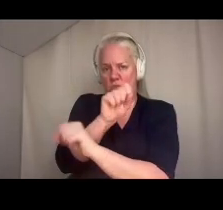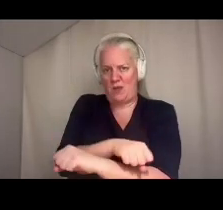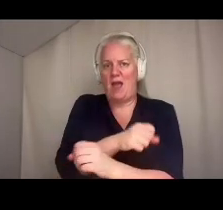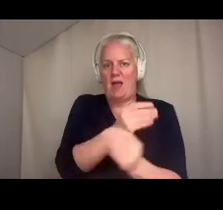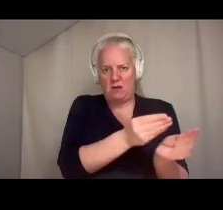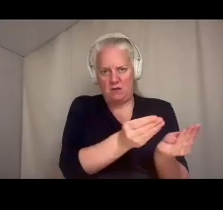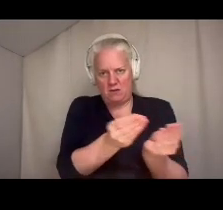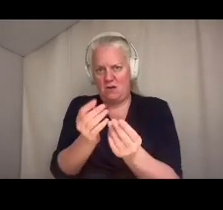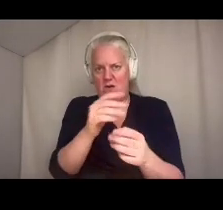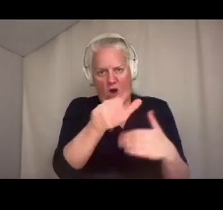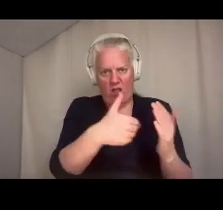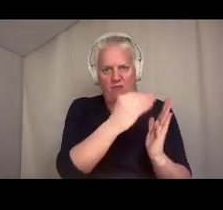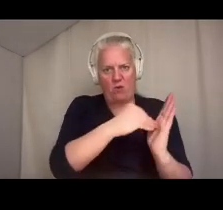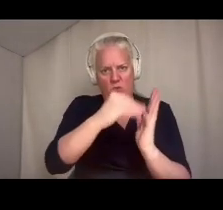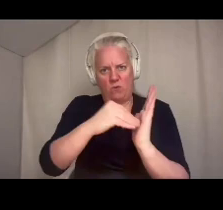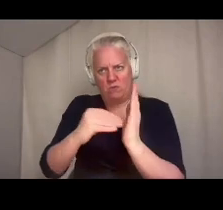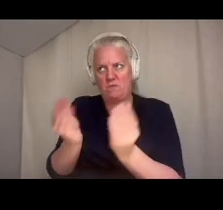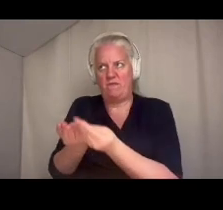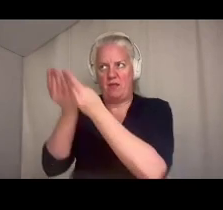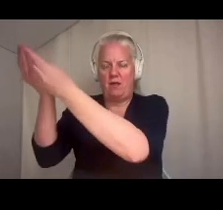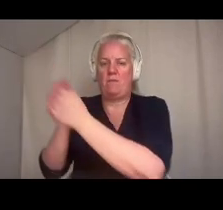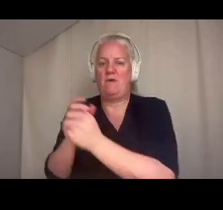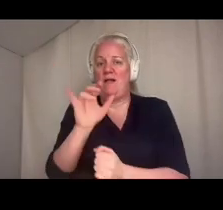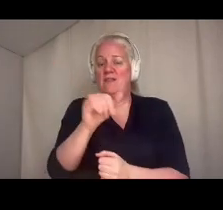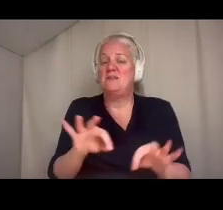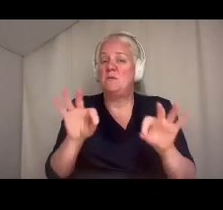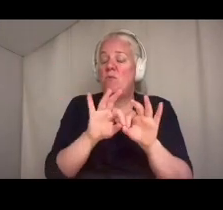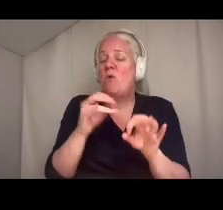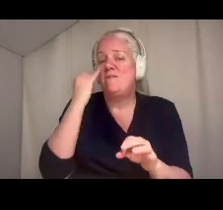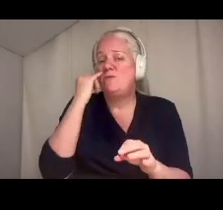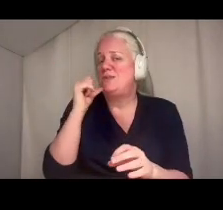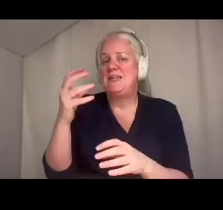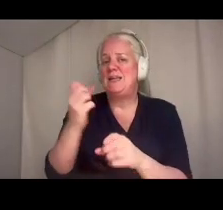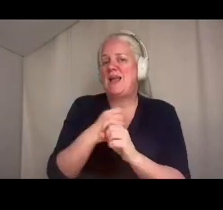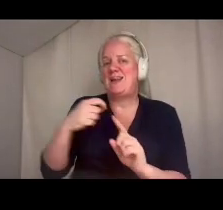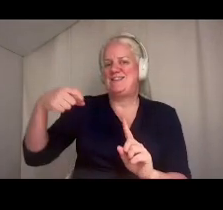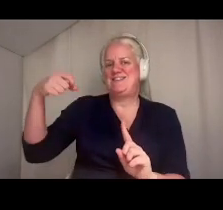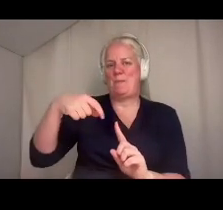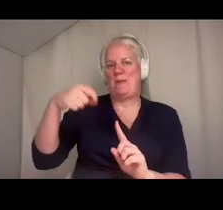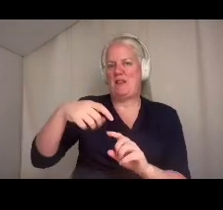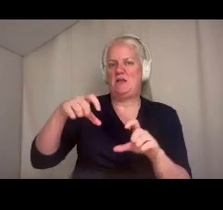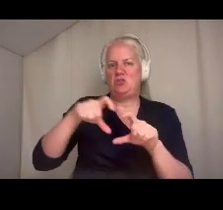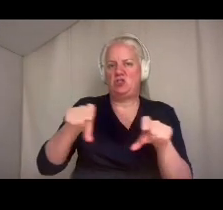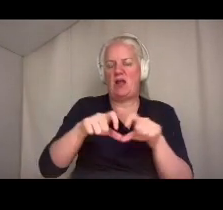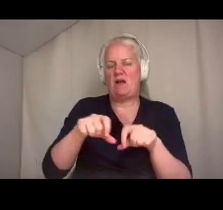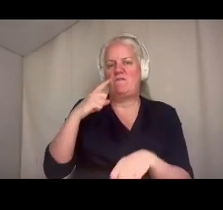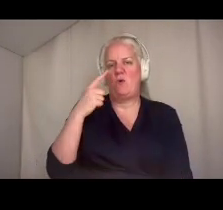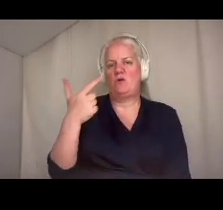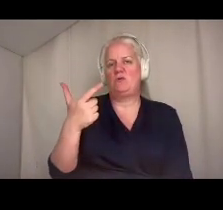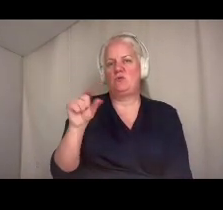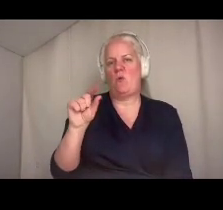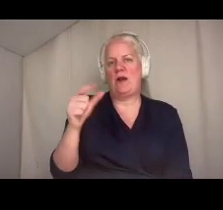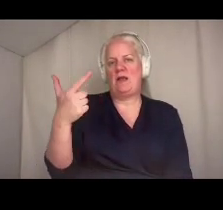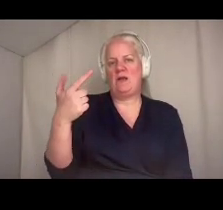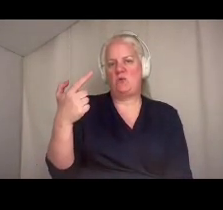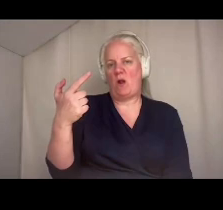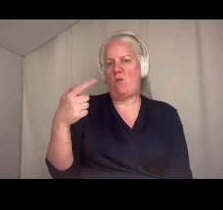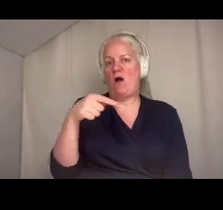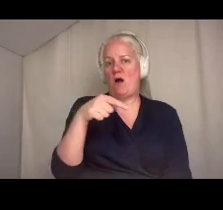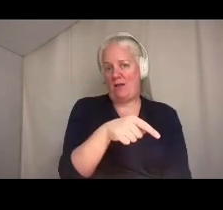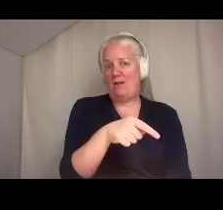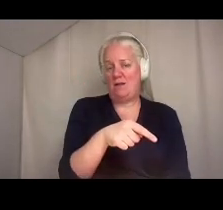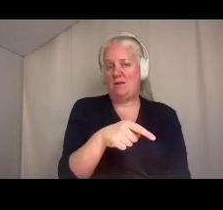did not receive their stimulus payment in 2021, and maybe they didn't even have earned